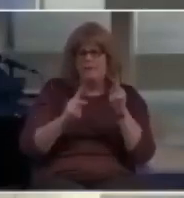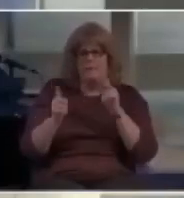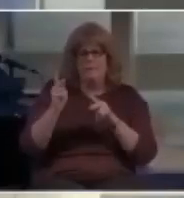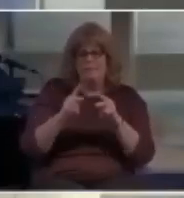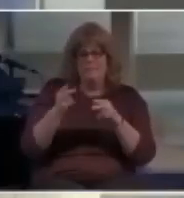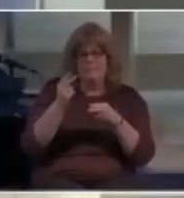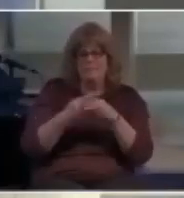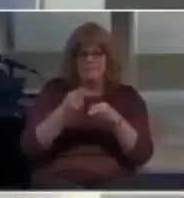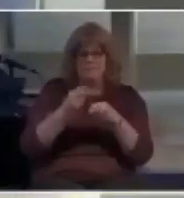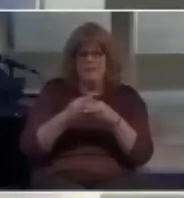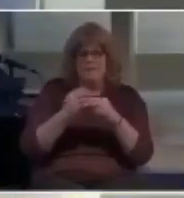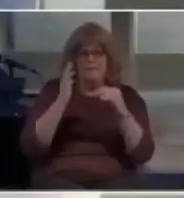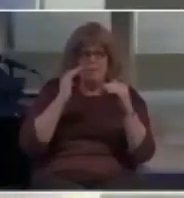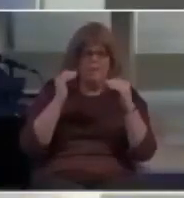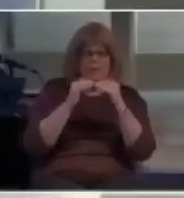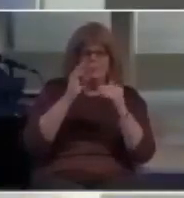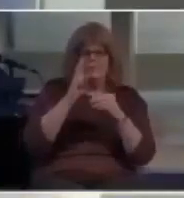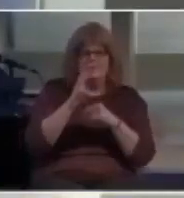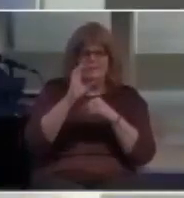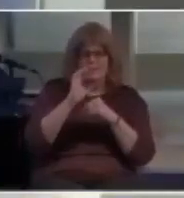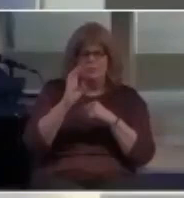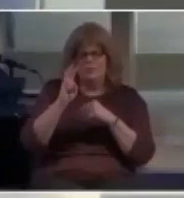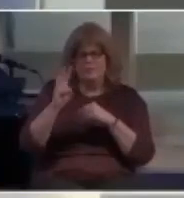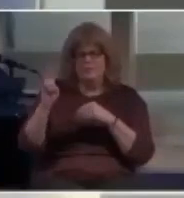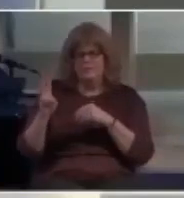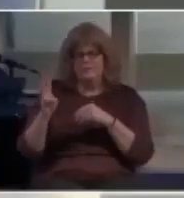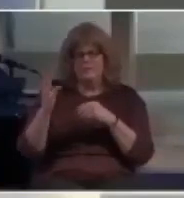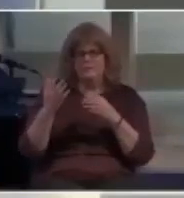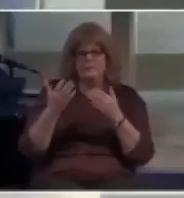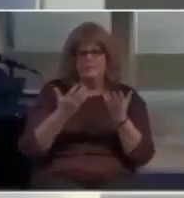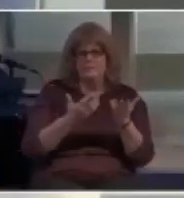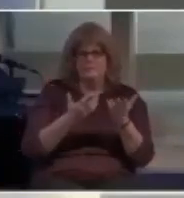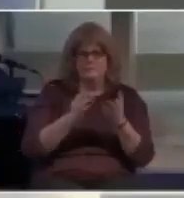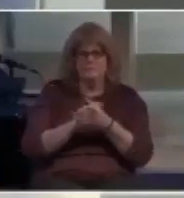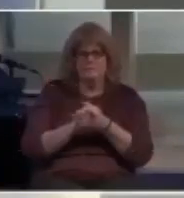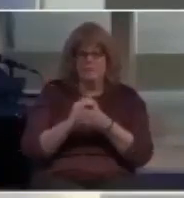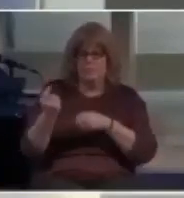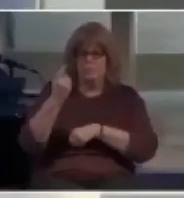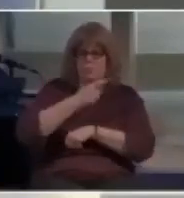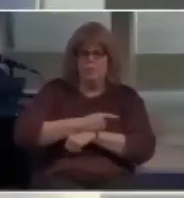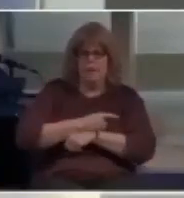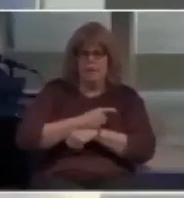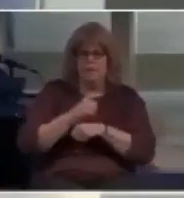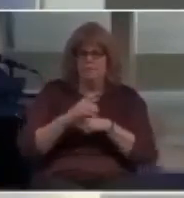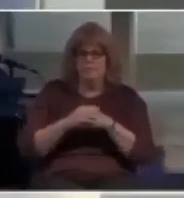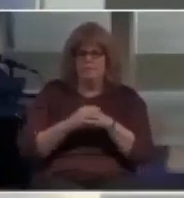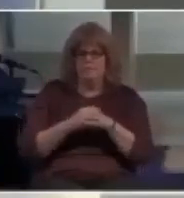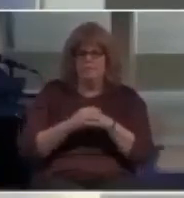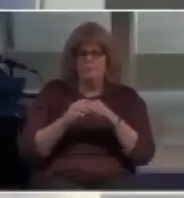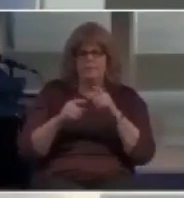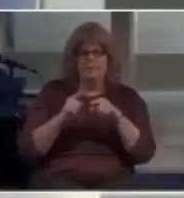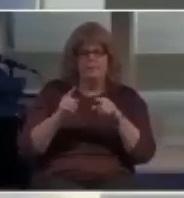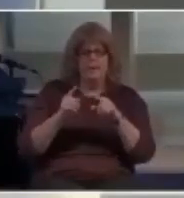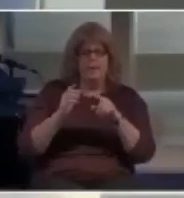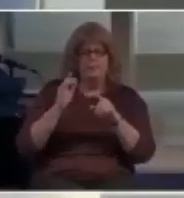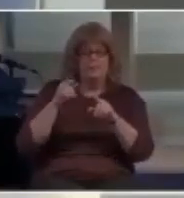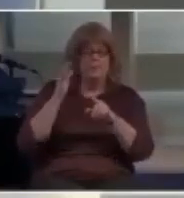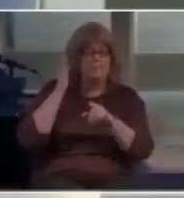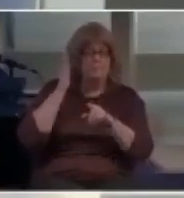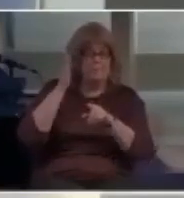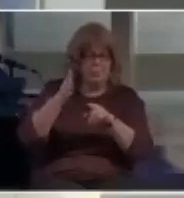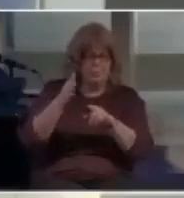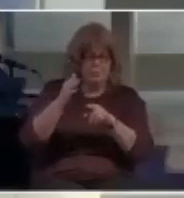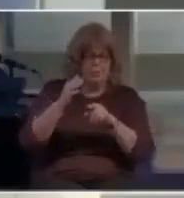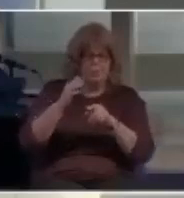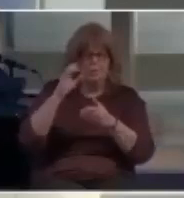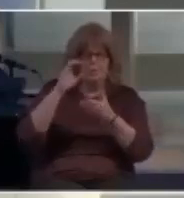names equals 666 today. But in that day, when